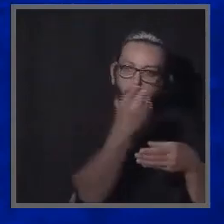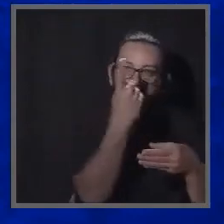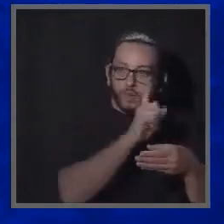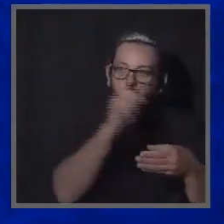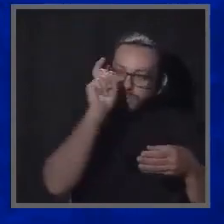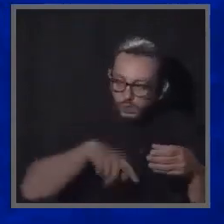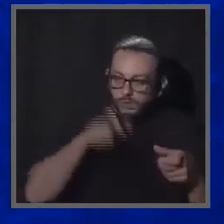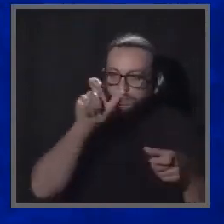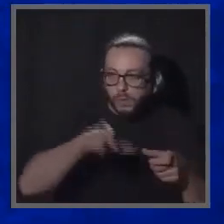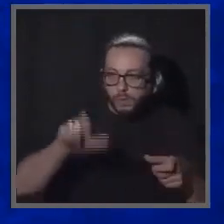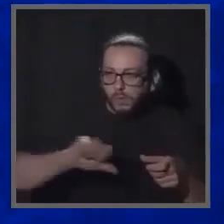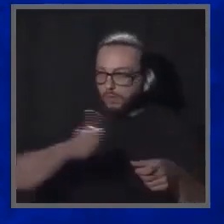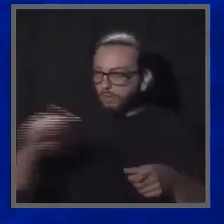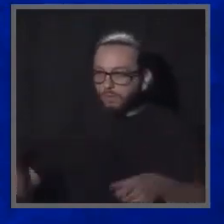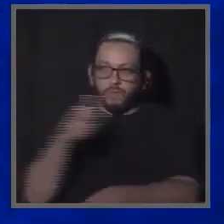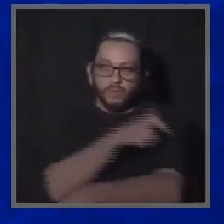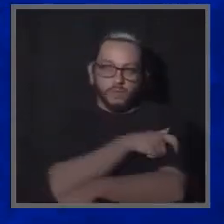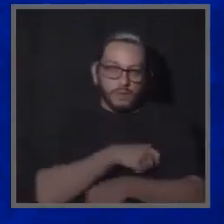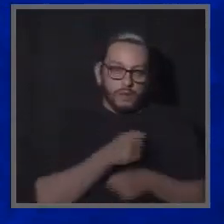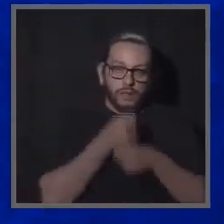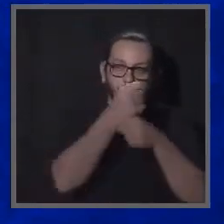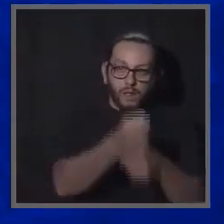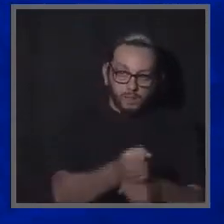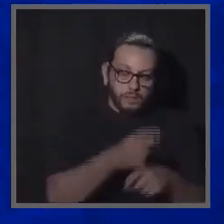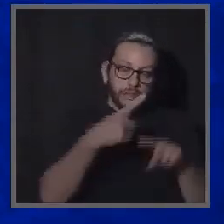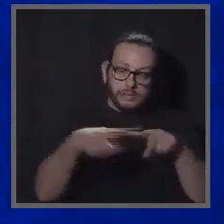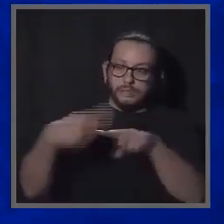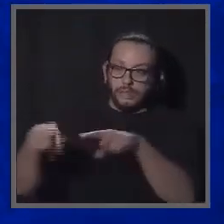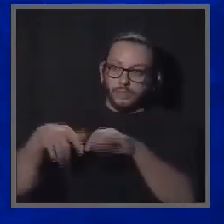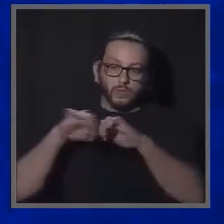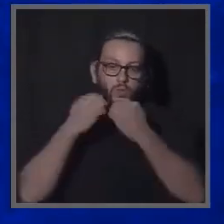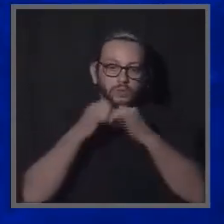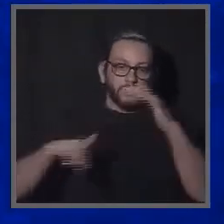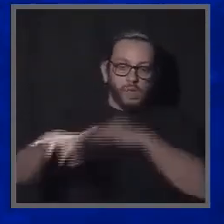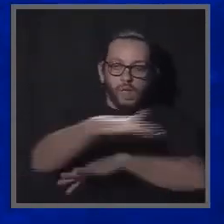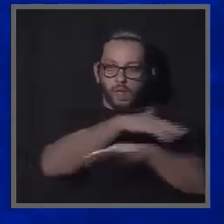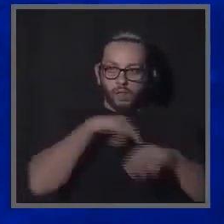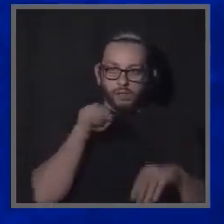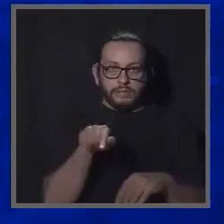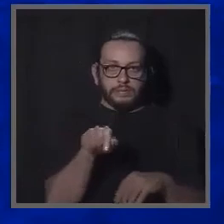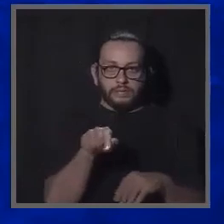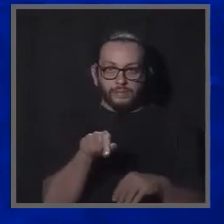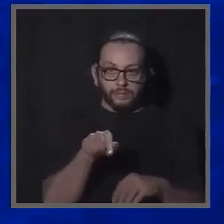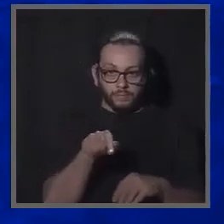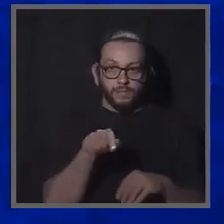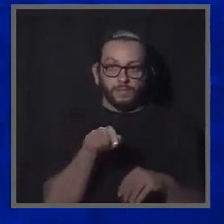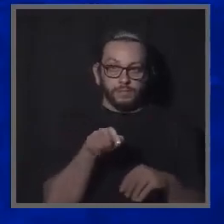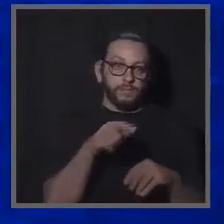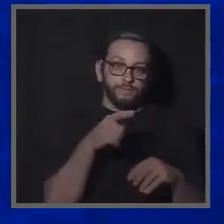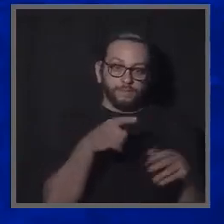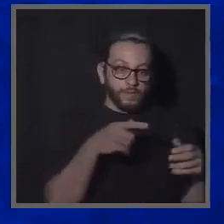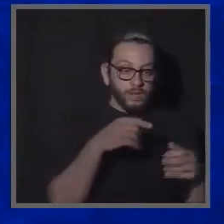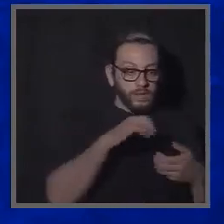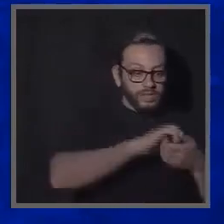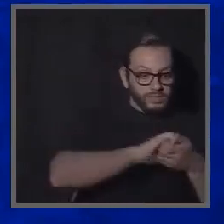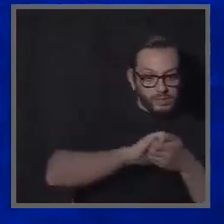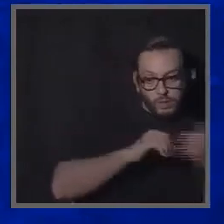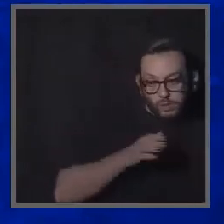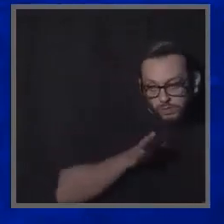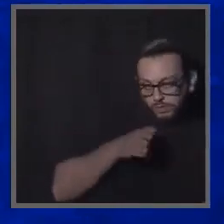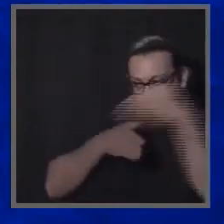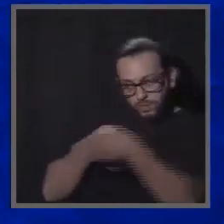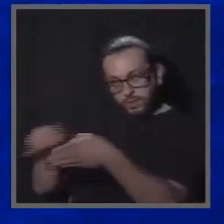diversity of the society this institution is working for. So quality